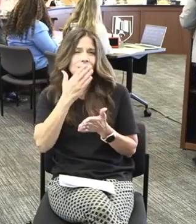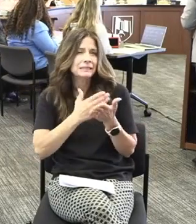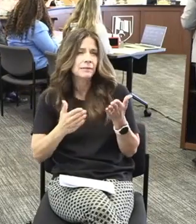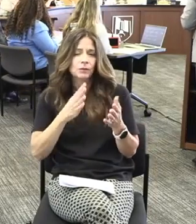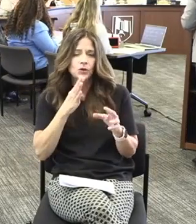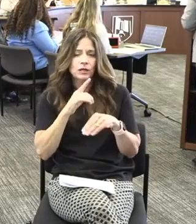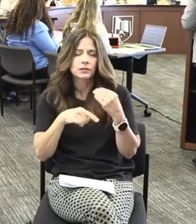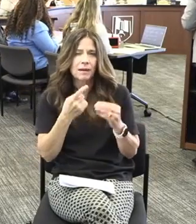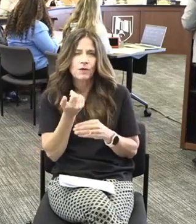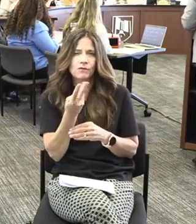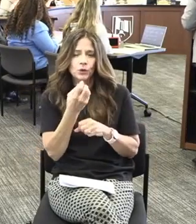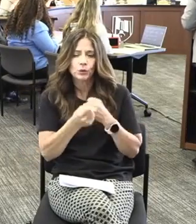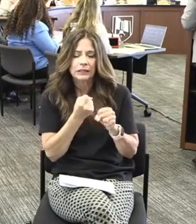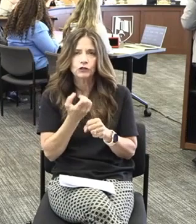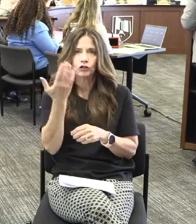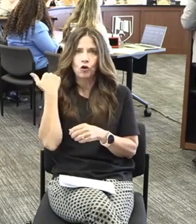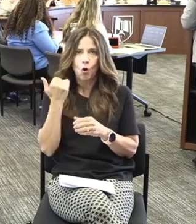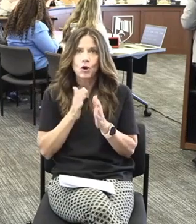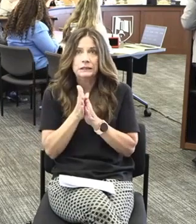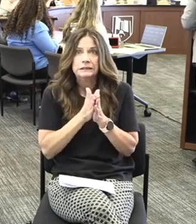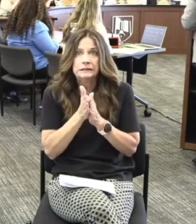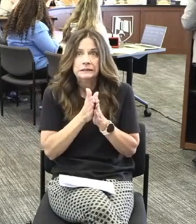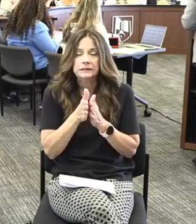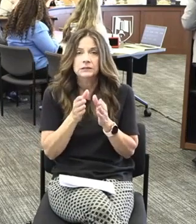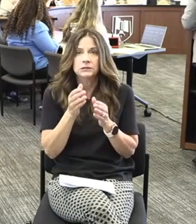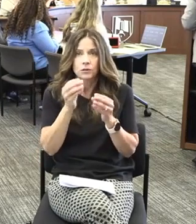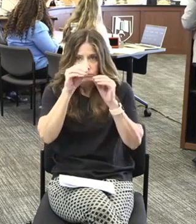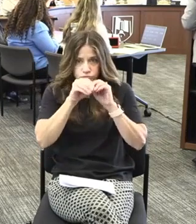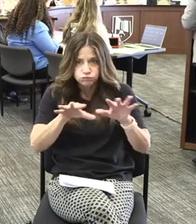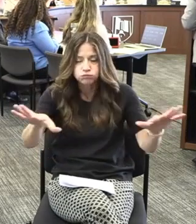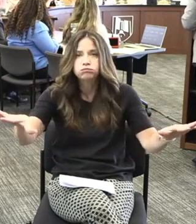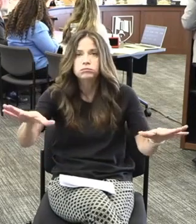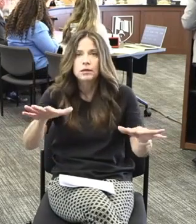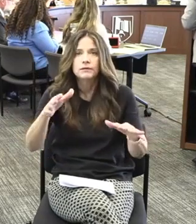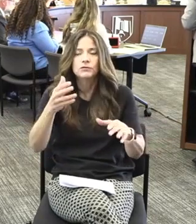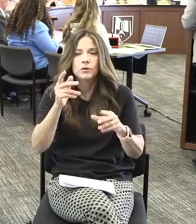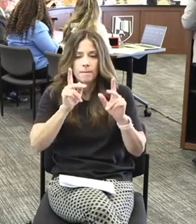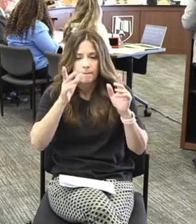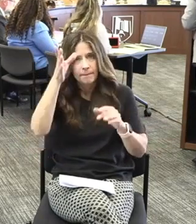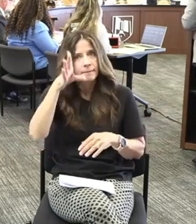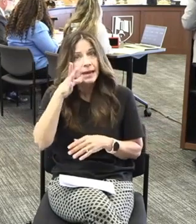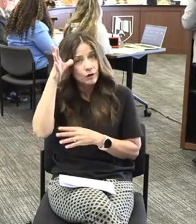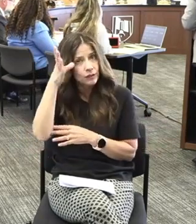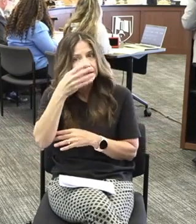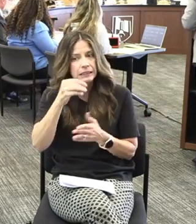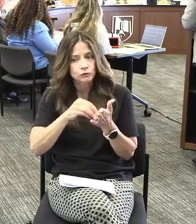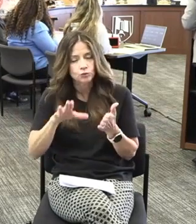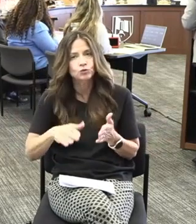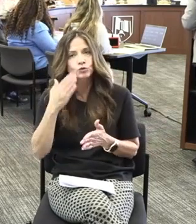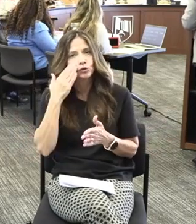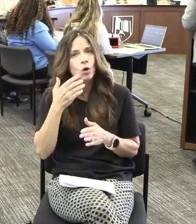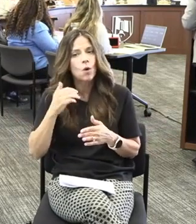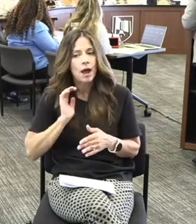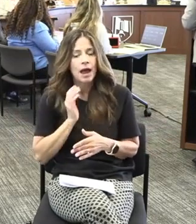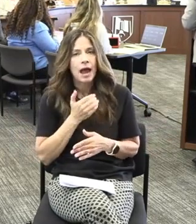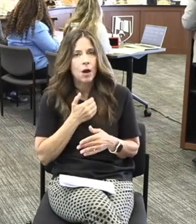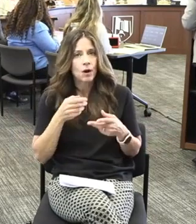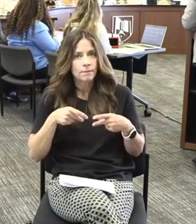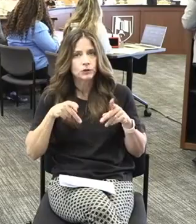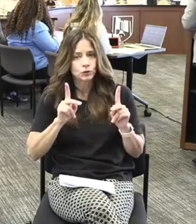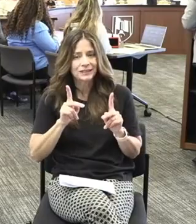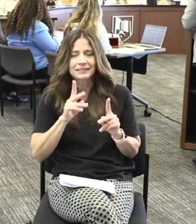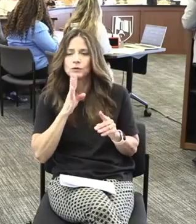ago to generate so that they would know, because it's getting them to know and the parents to know what we have. Because even when I was talking to 3